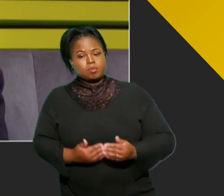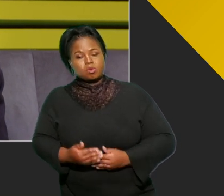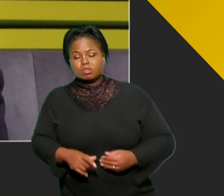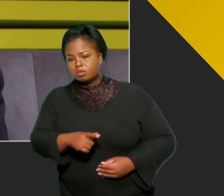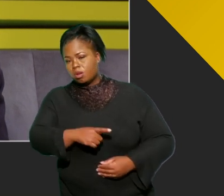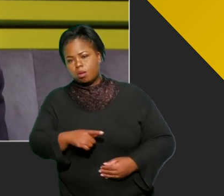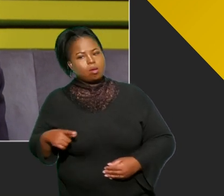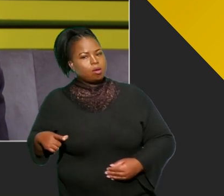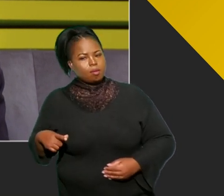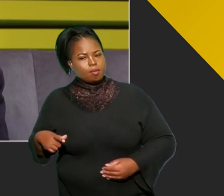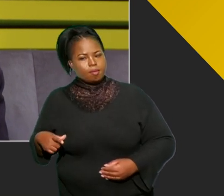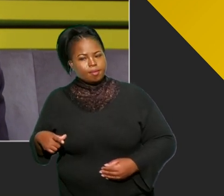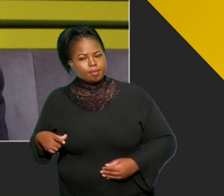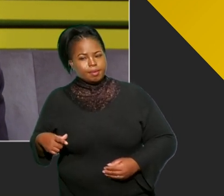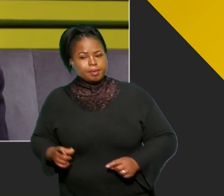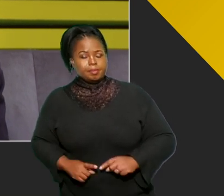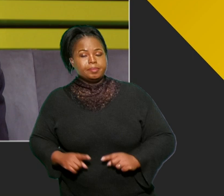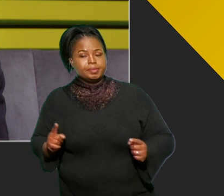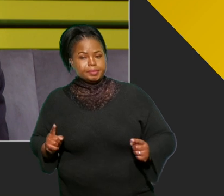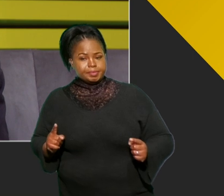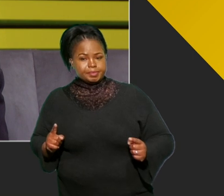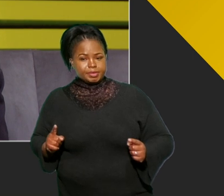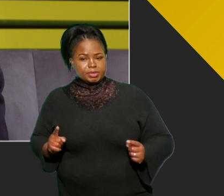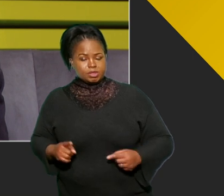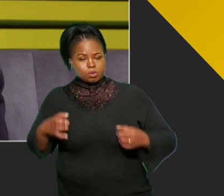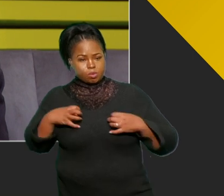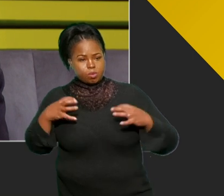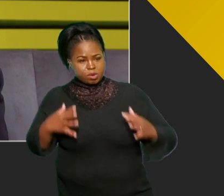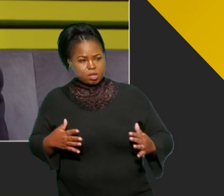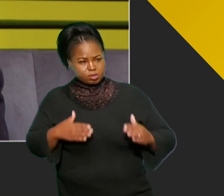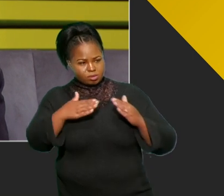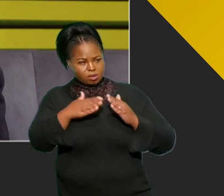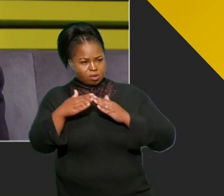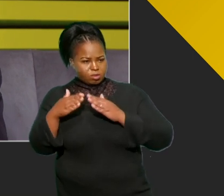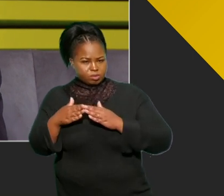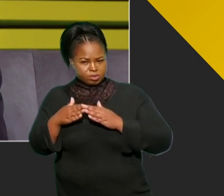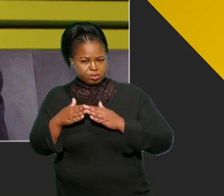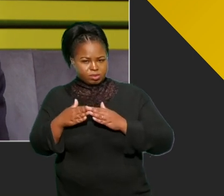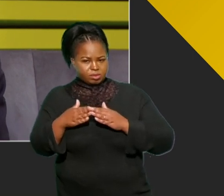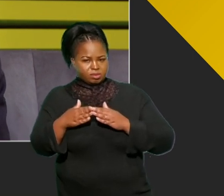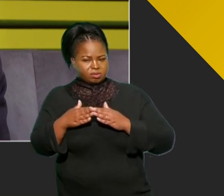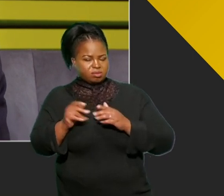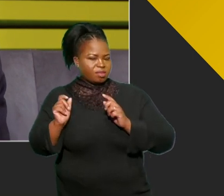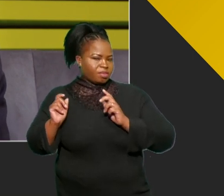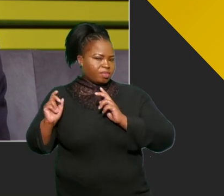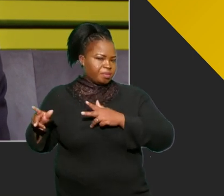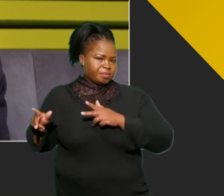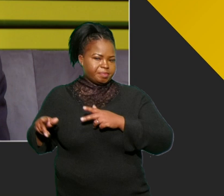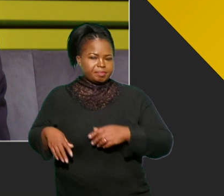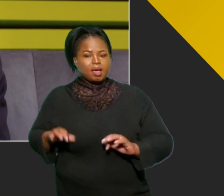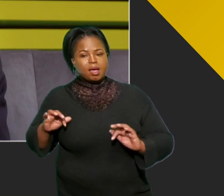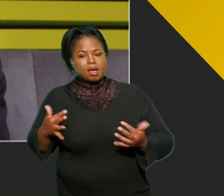long, but the landowners or the property owners, they will bypass that one